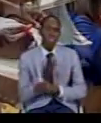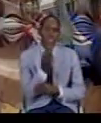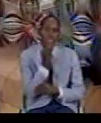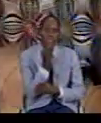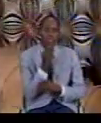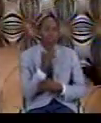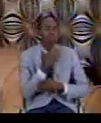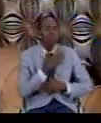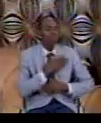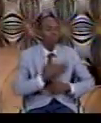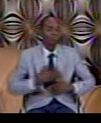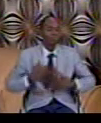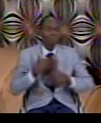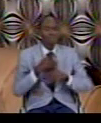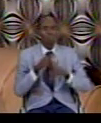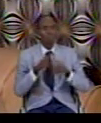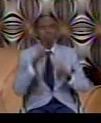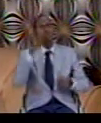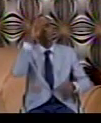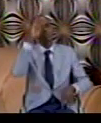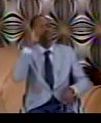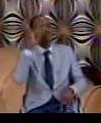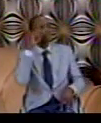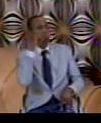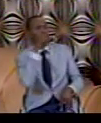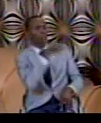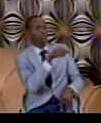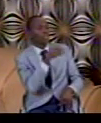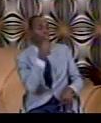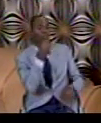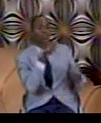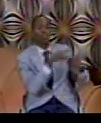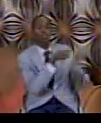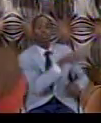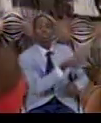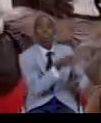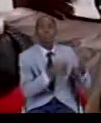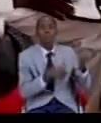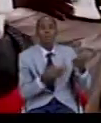merry. But God said unto him, tell me,